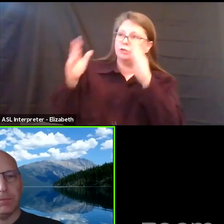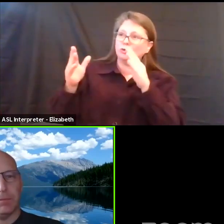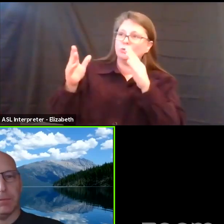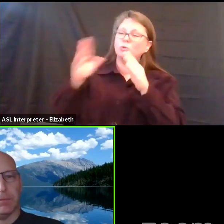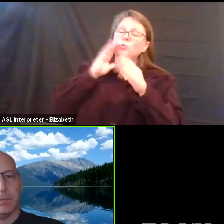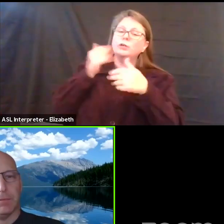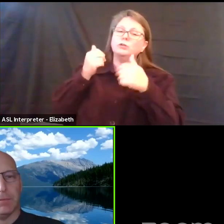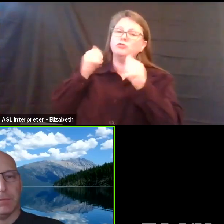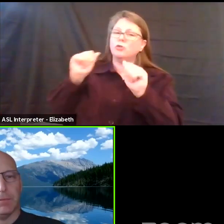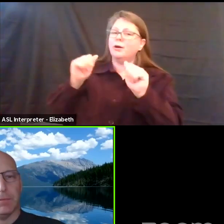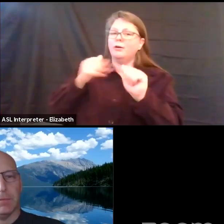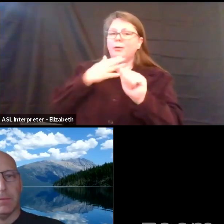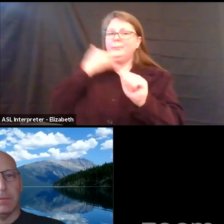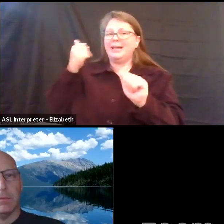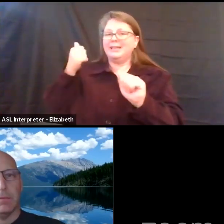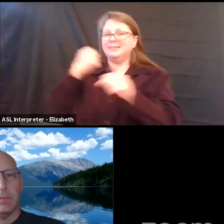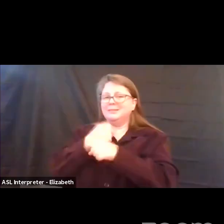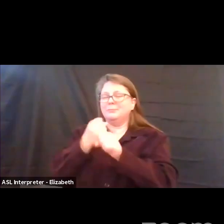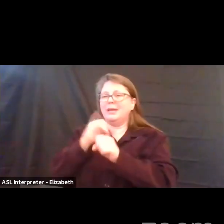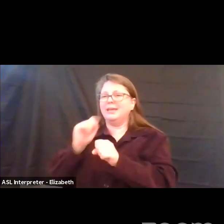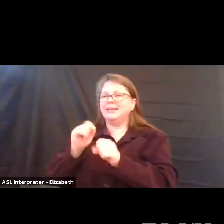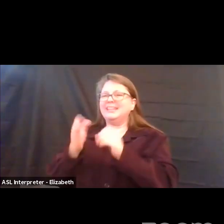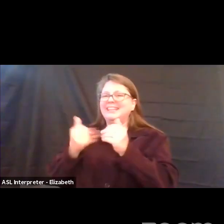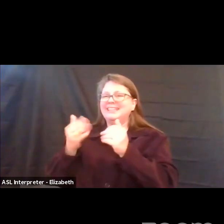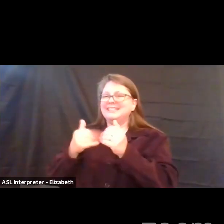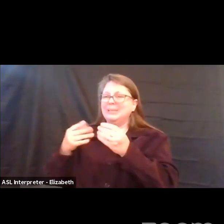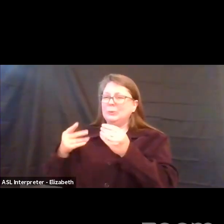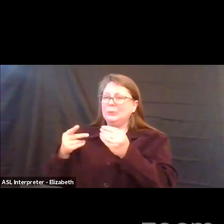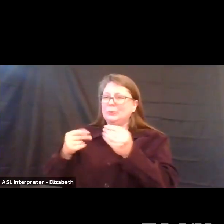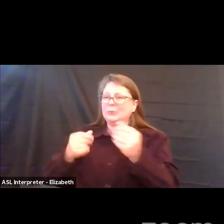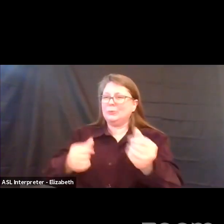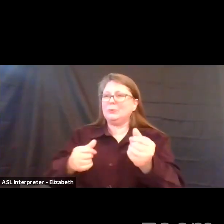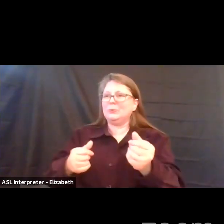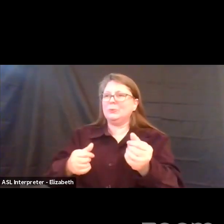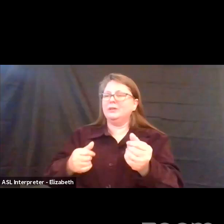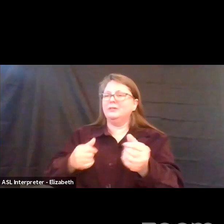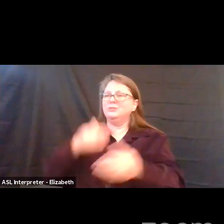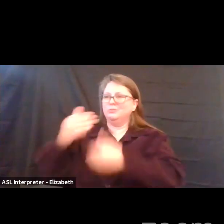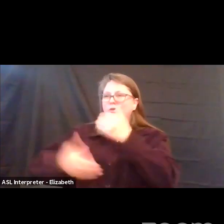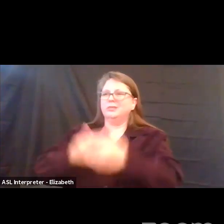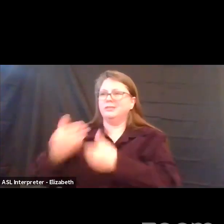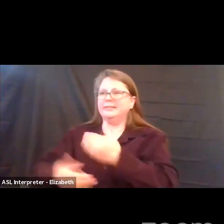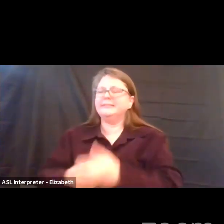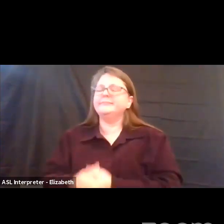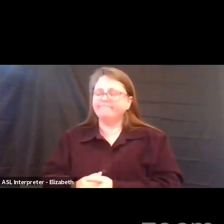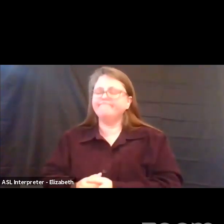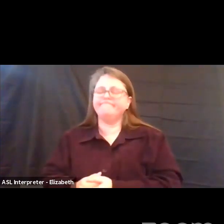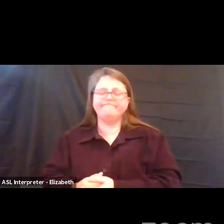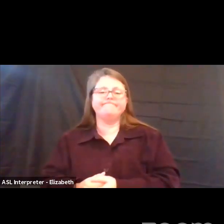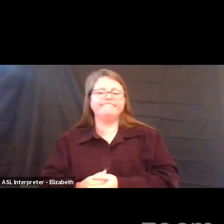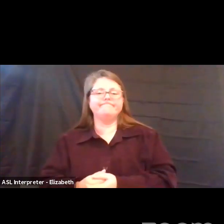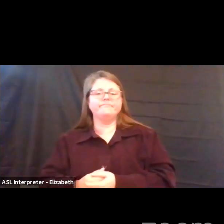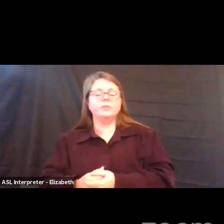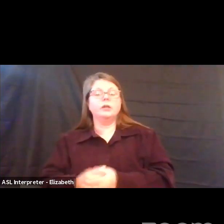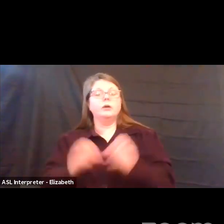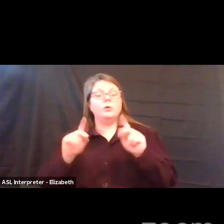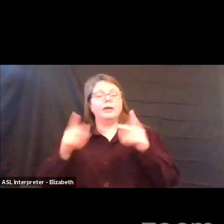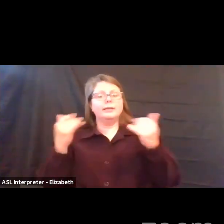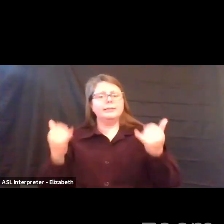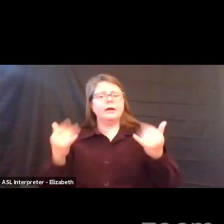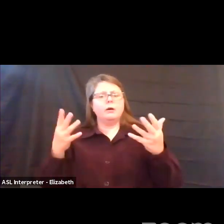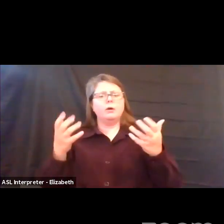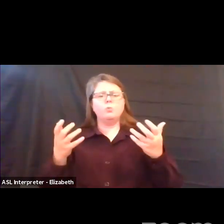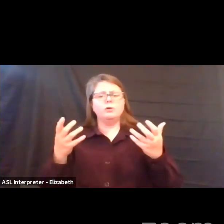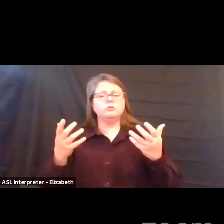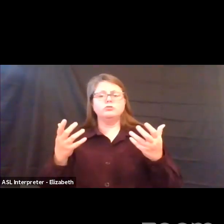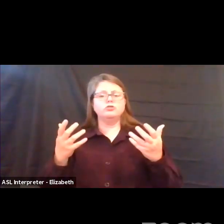much, Bill. So I want to now just call out a few people who can be resources and